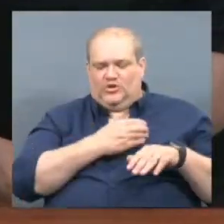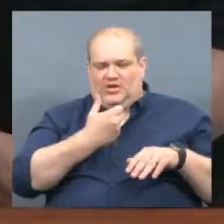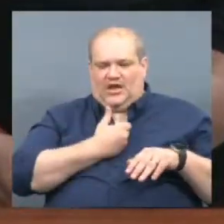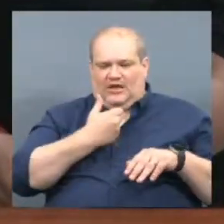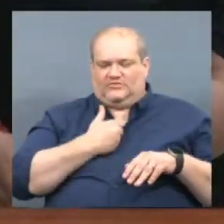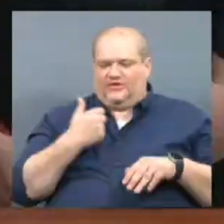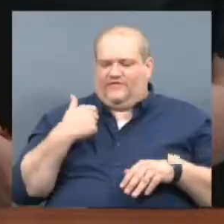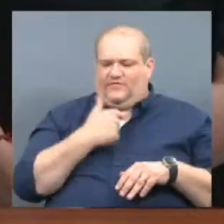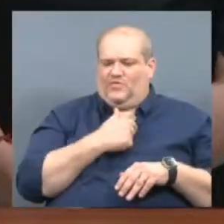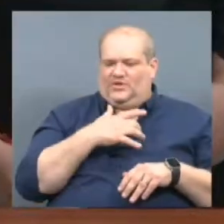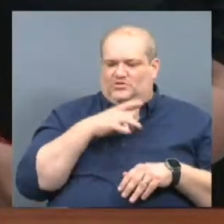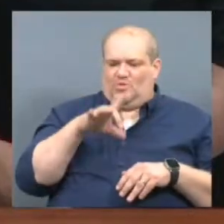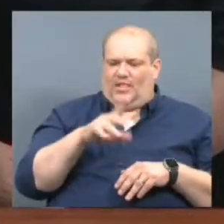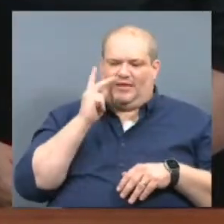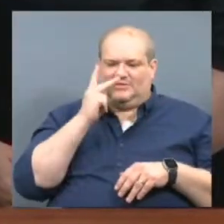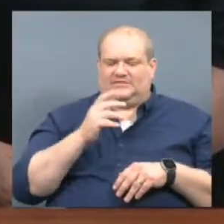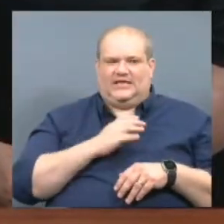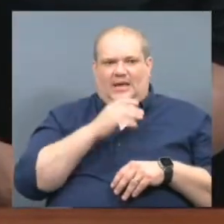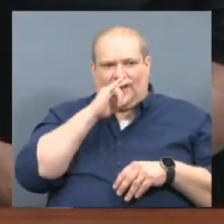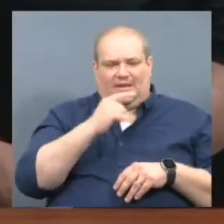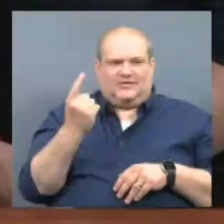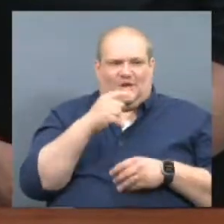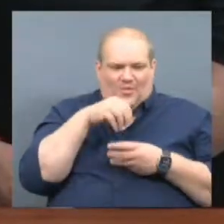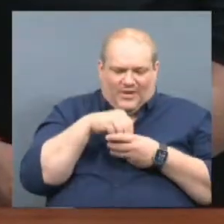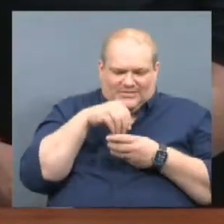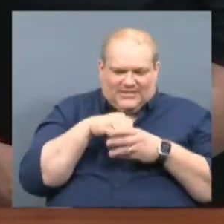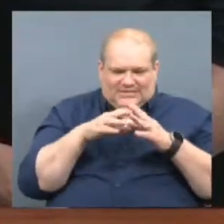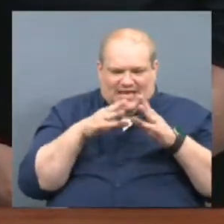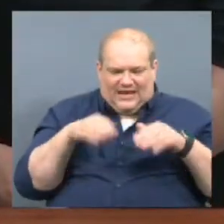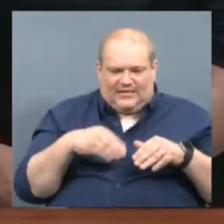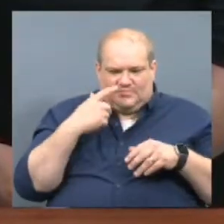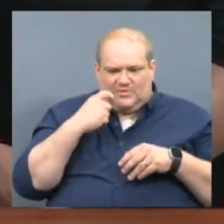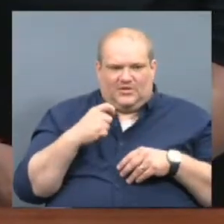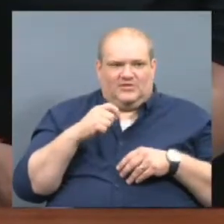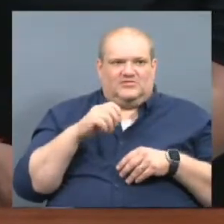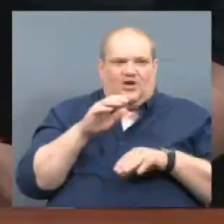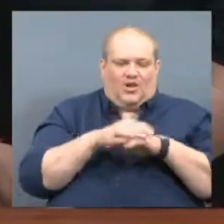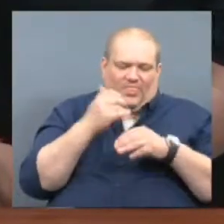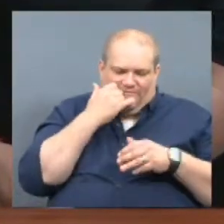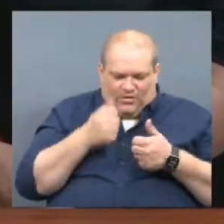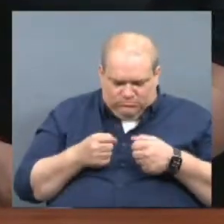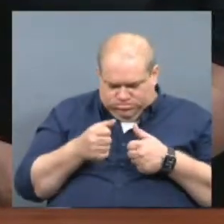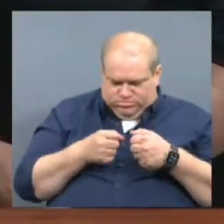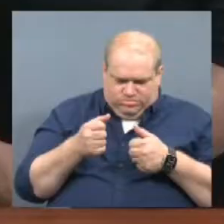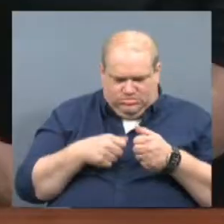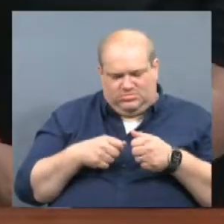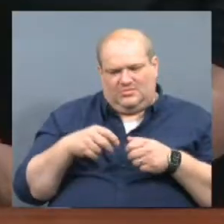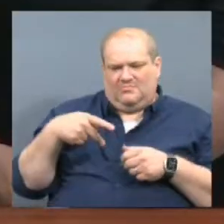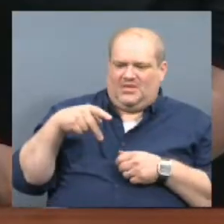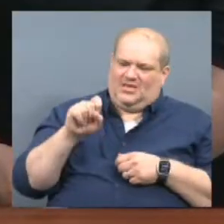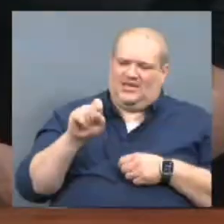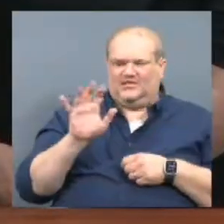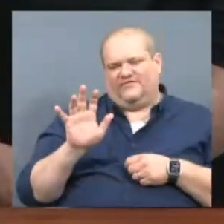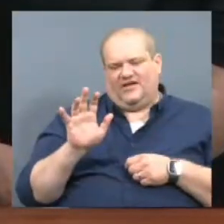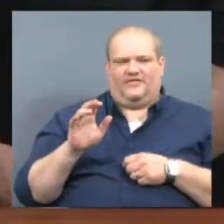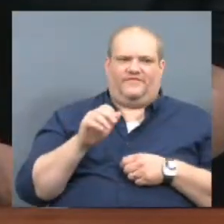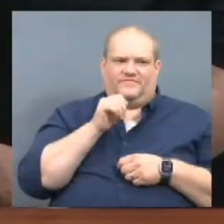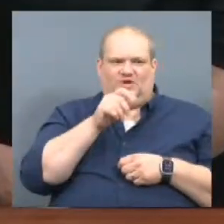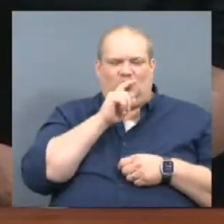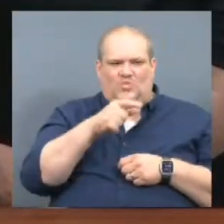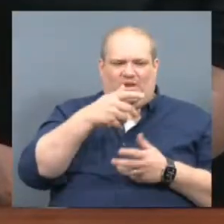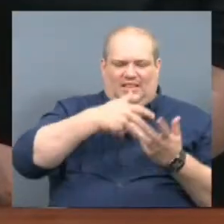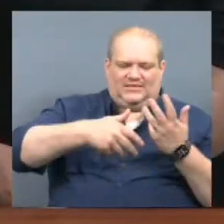to see that kids are always inside of the house because they're just on their phones. PS5, they don't